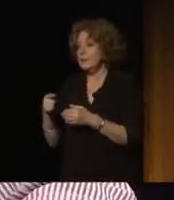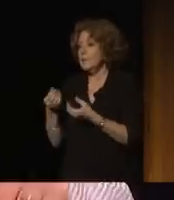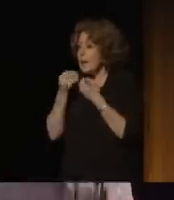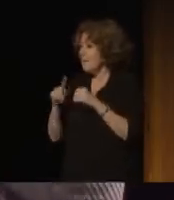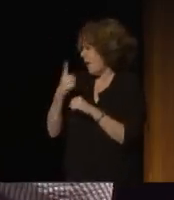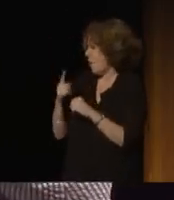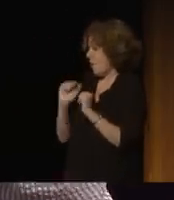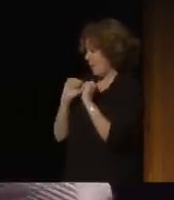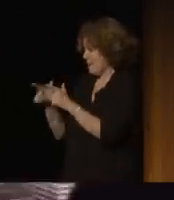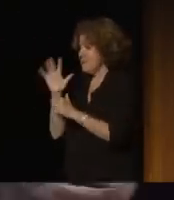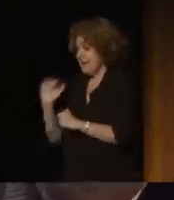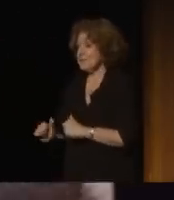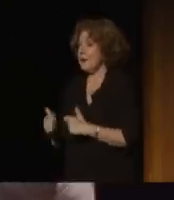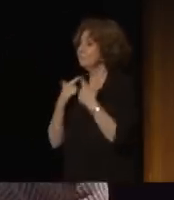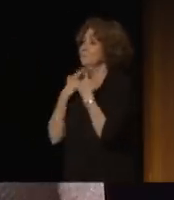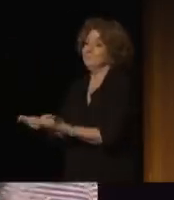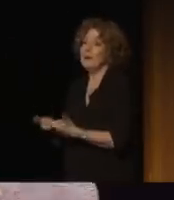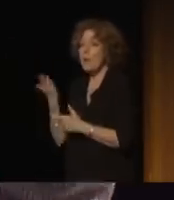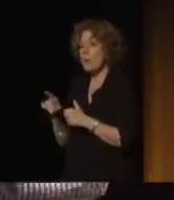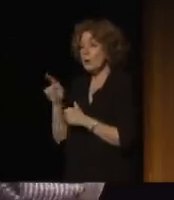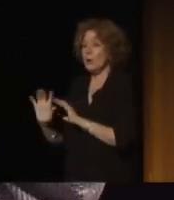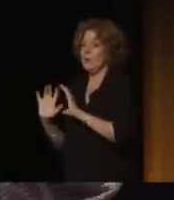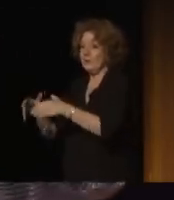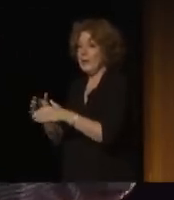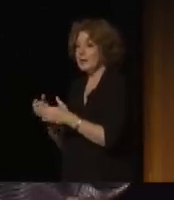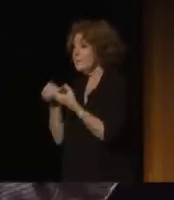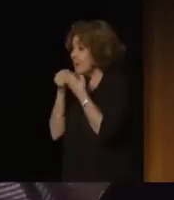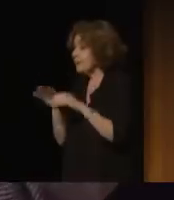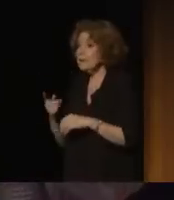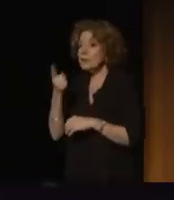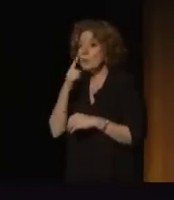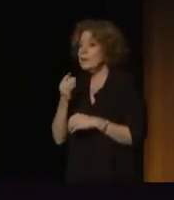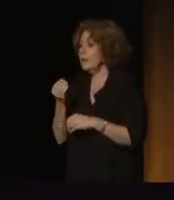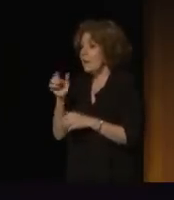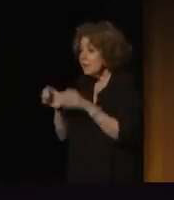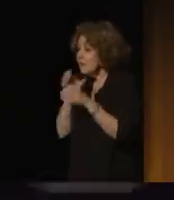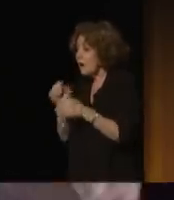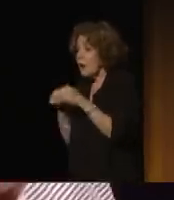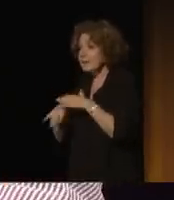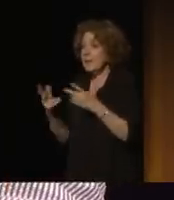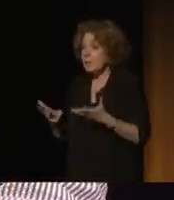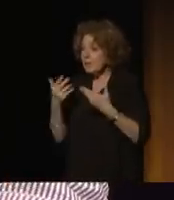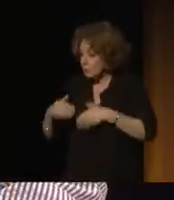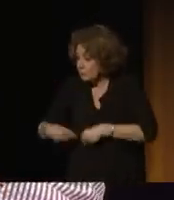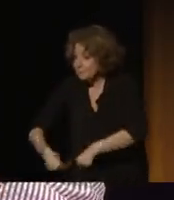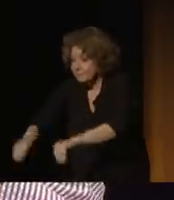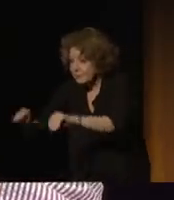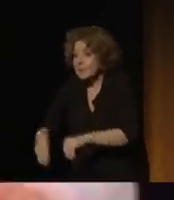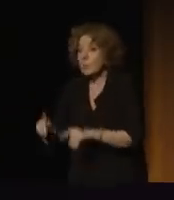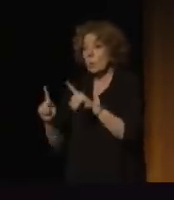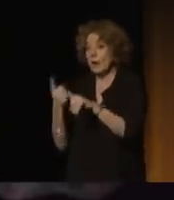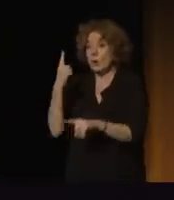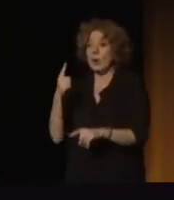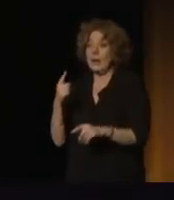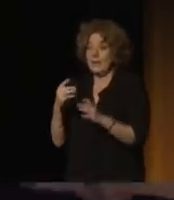party because I want to go to this big party. And so I see the guys from the restaurant putting these velvet ropes out. This is 1 p.m.